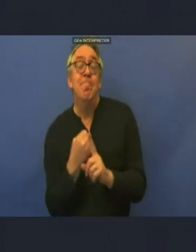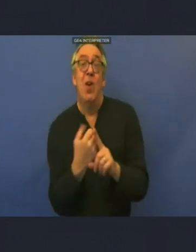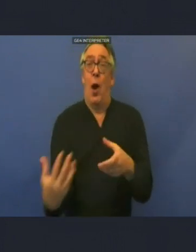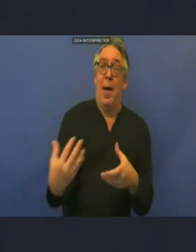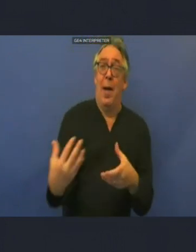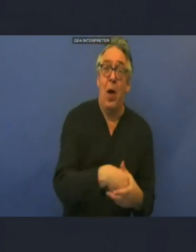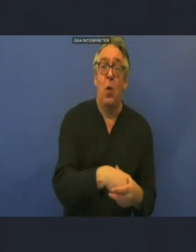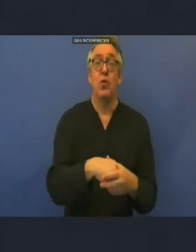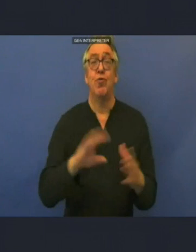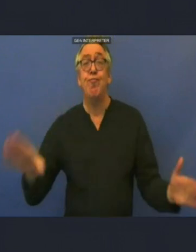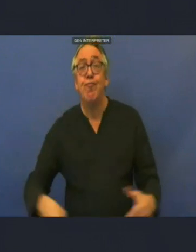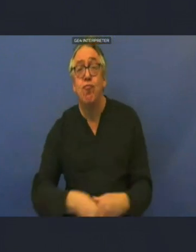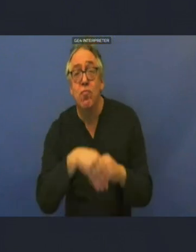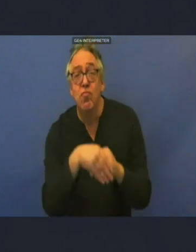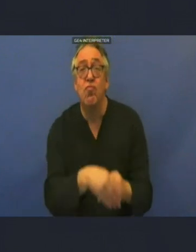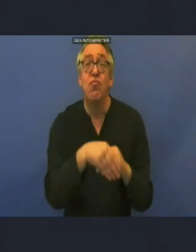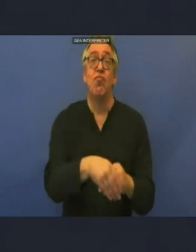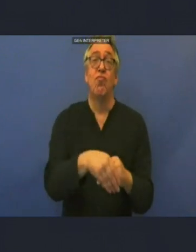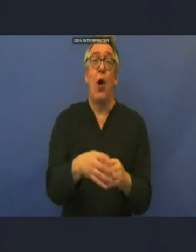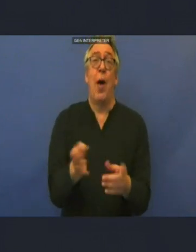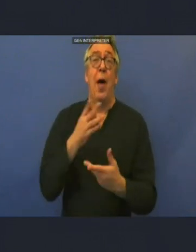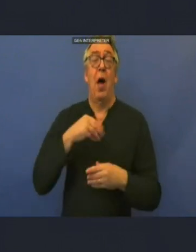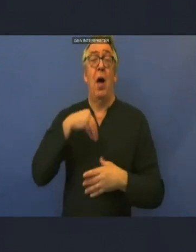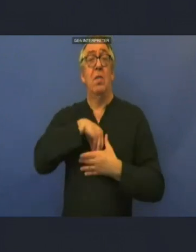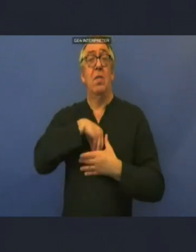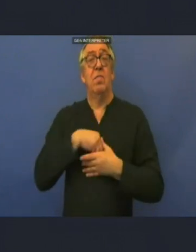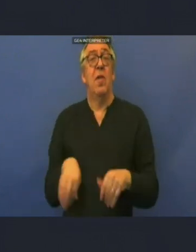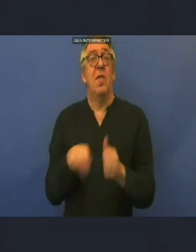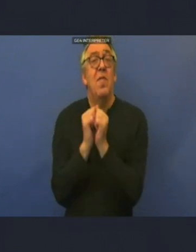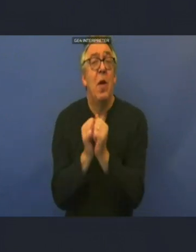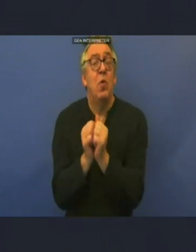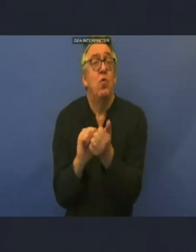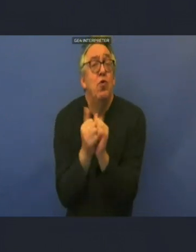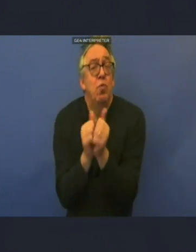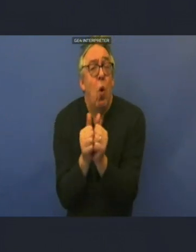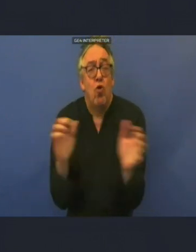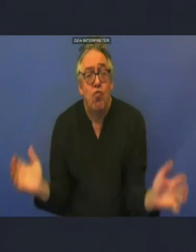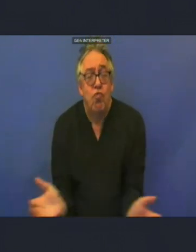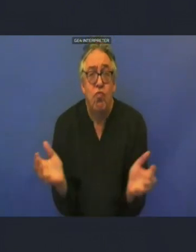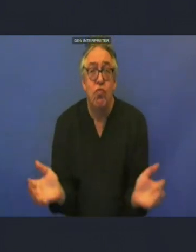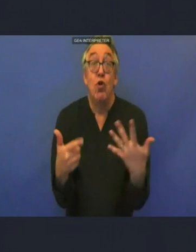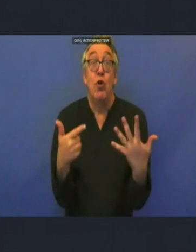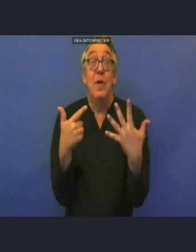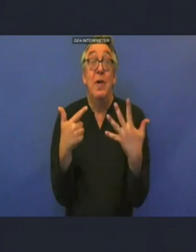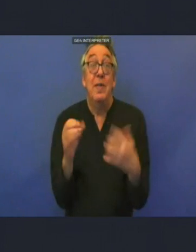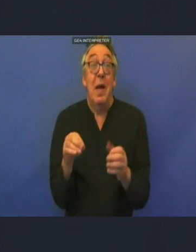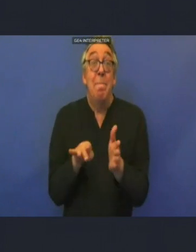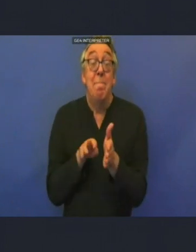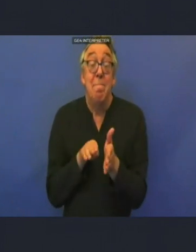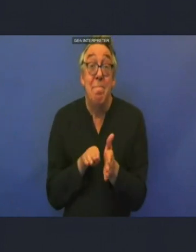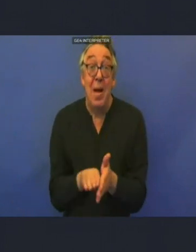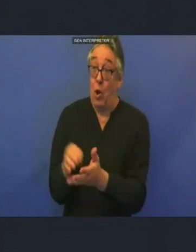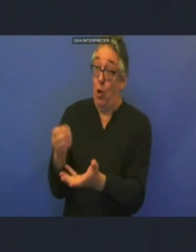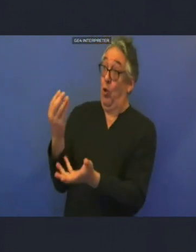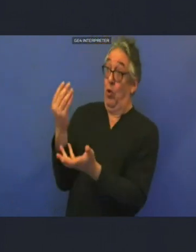reconciliation, and to promote the common values of sport. This is amazing. And you now have the opportunity to